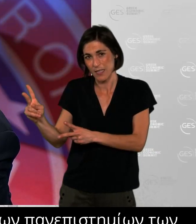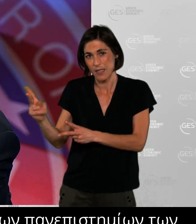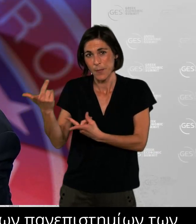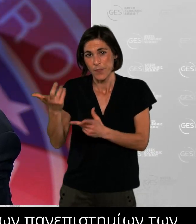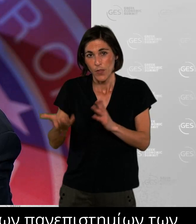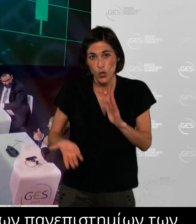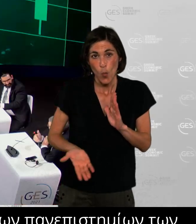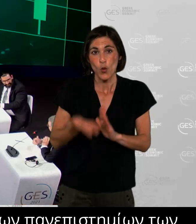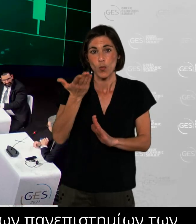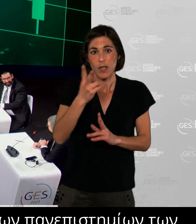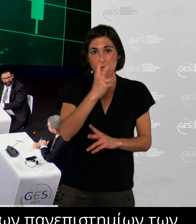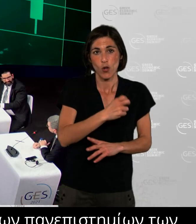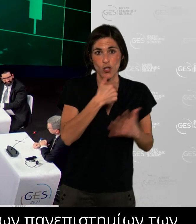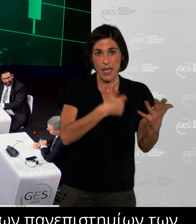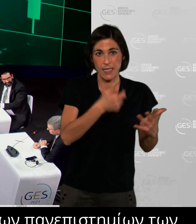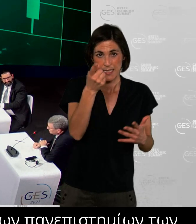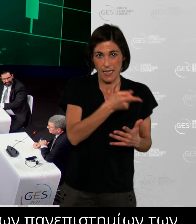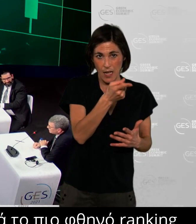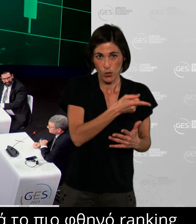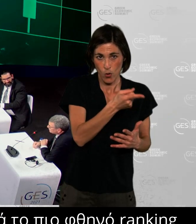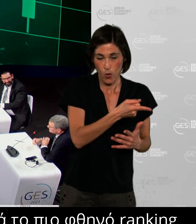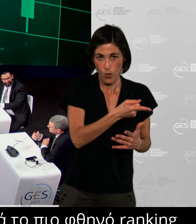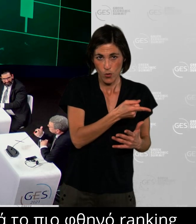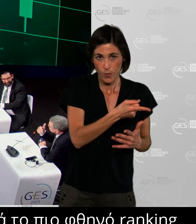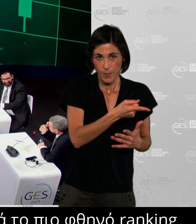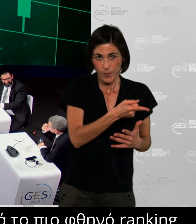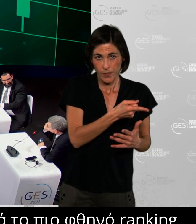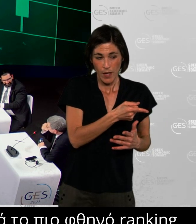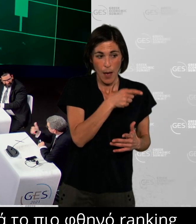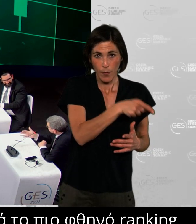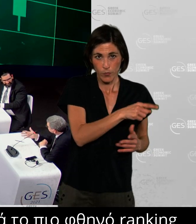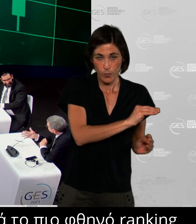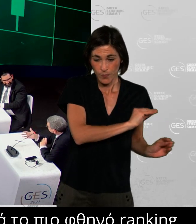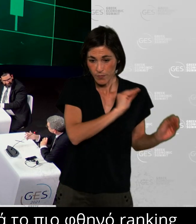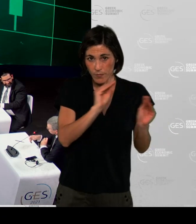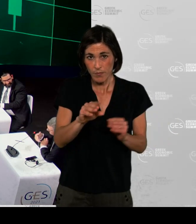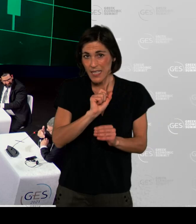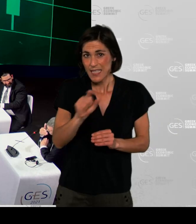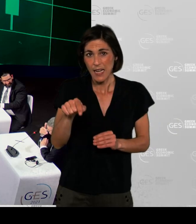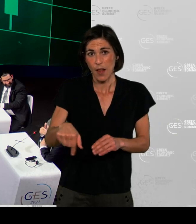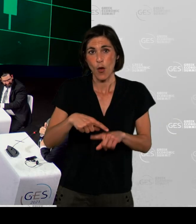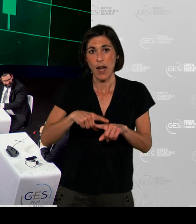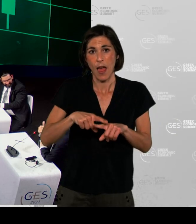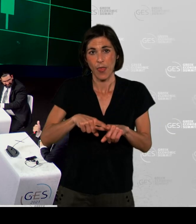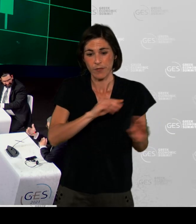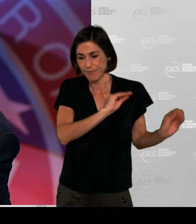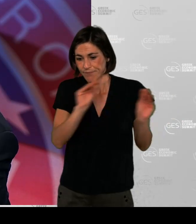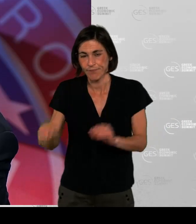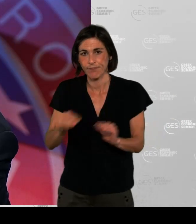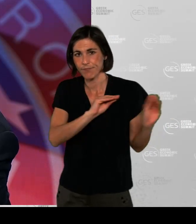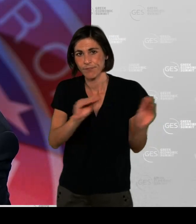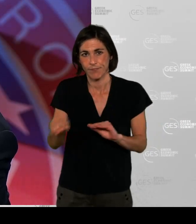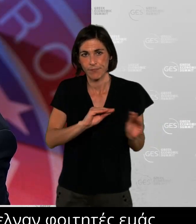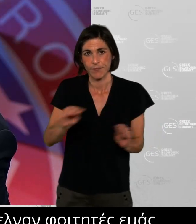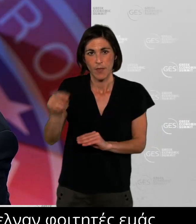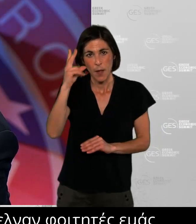those universities were sending us students in for study abroad. So I think it shows the attractiveness of Greece and some possibilities that